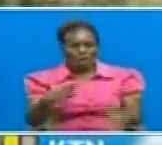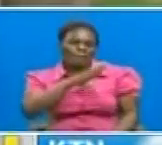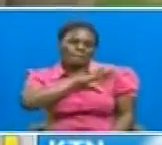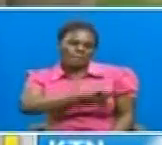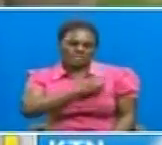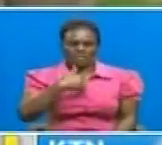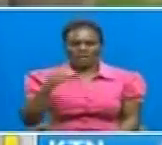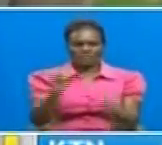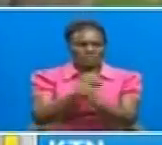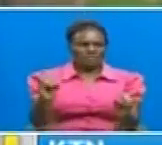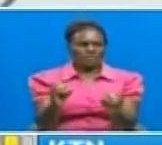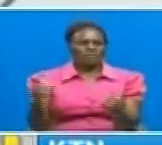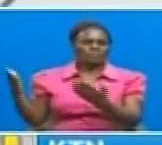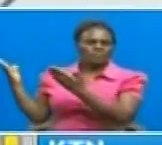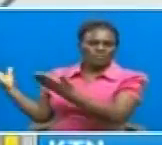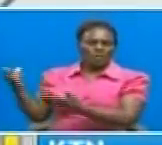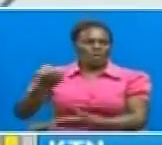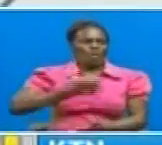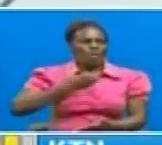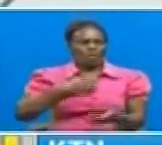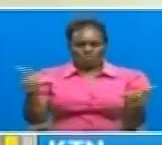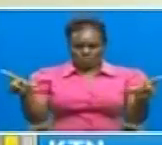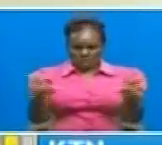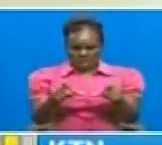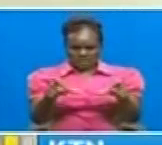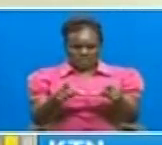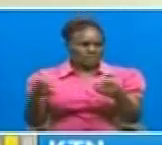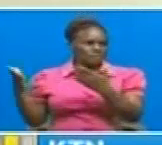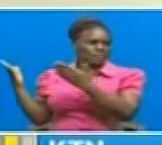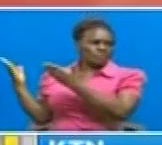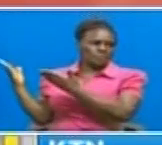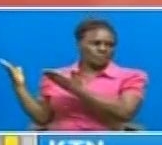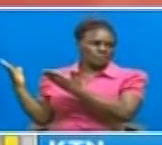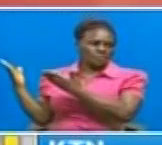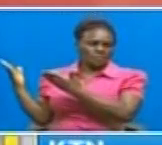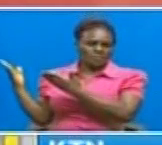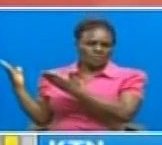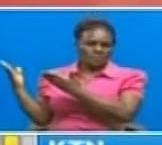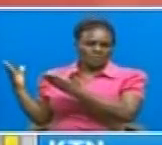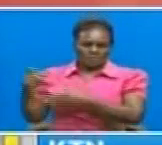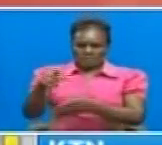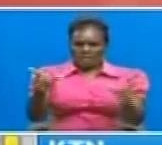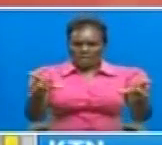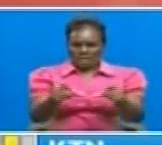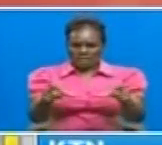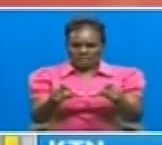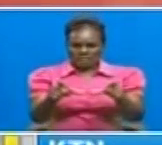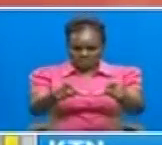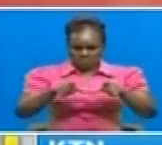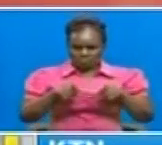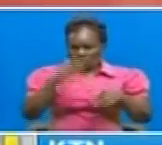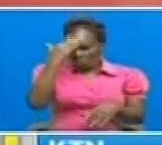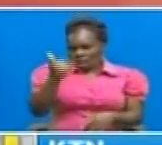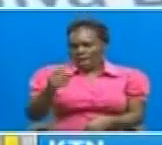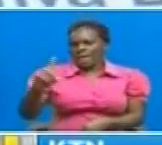alcohol. James Luchacha owns this licensed, certified and compliant mini distillery. His license has been suspended after